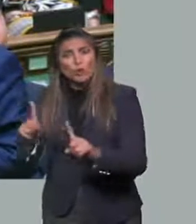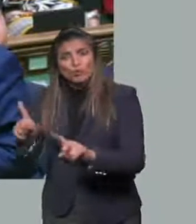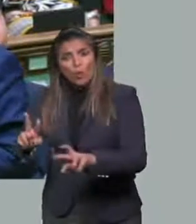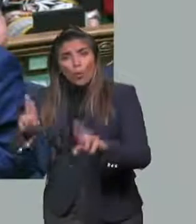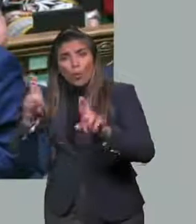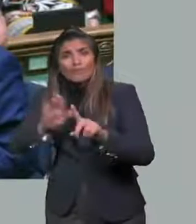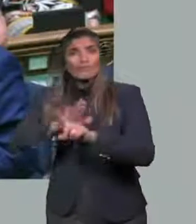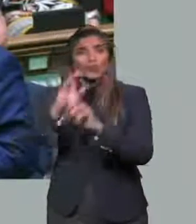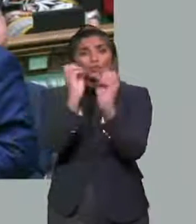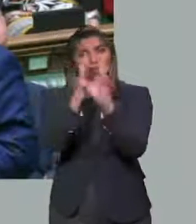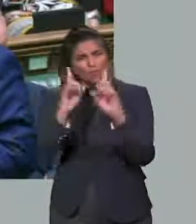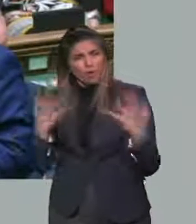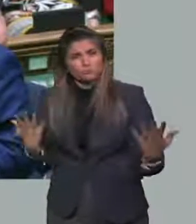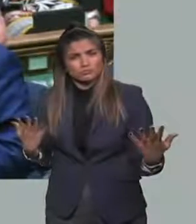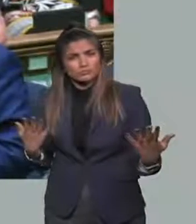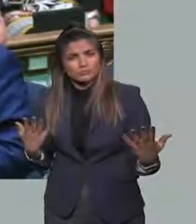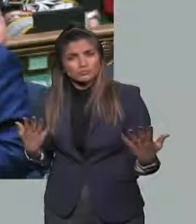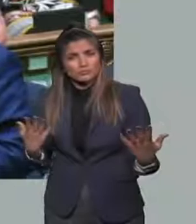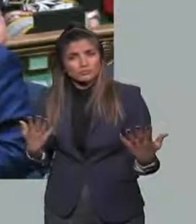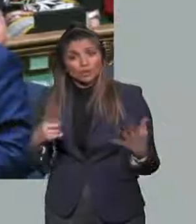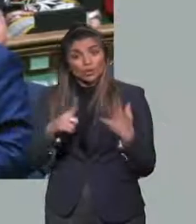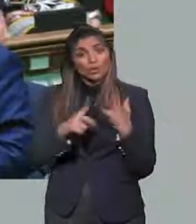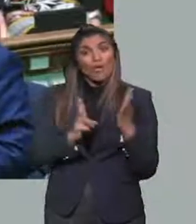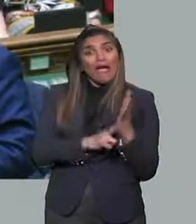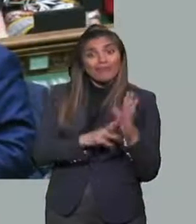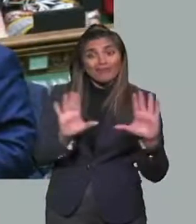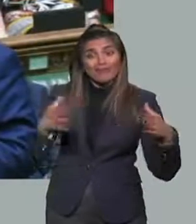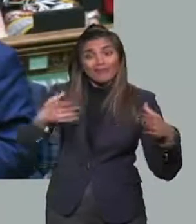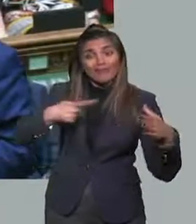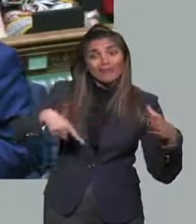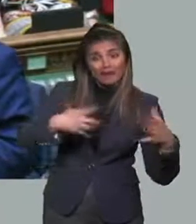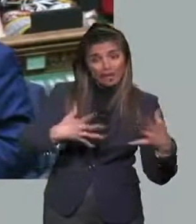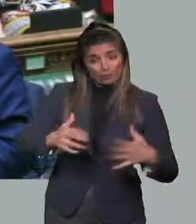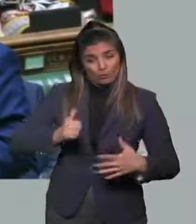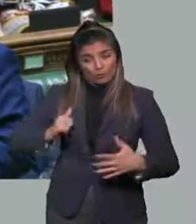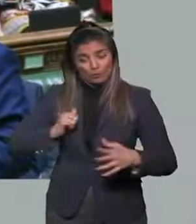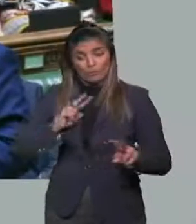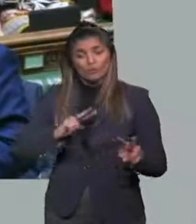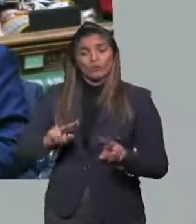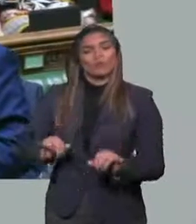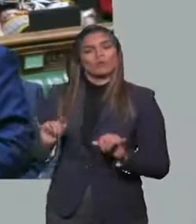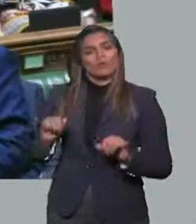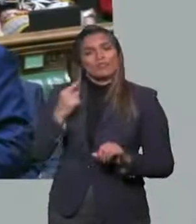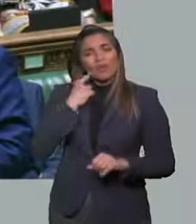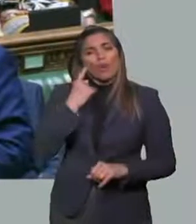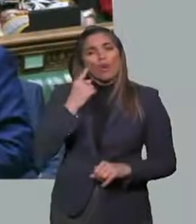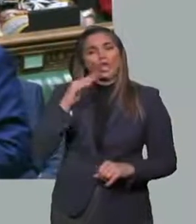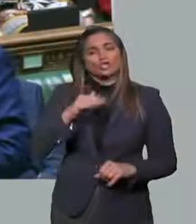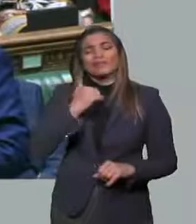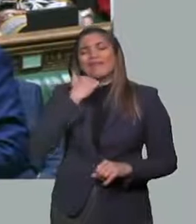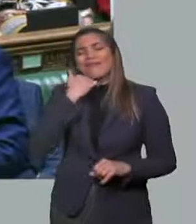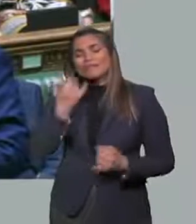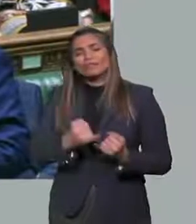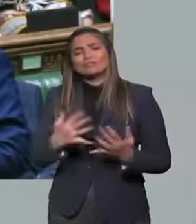finding sanctuary in the UK? The United Nations are now estimating that almost 1 child a second is becoming